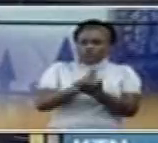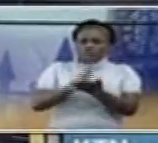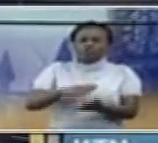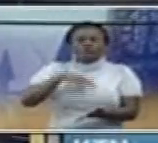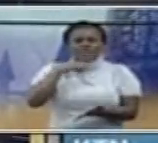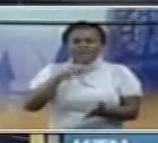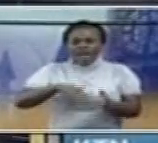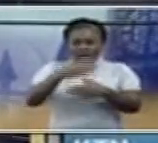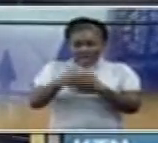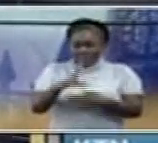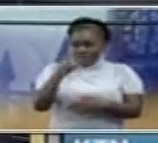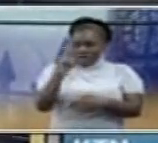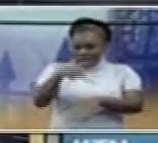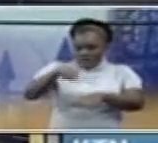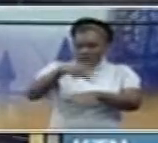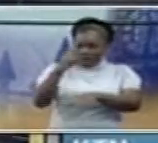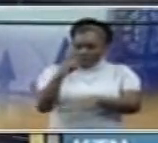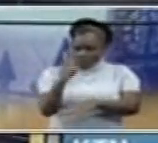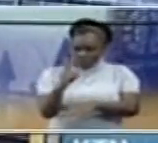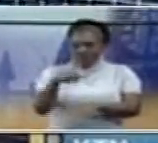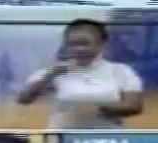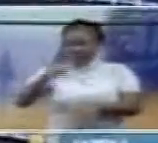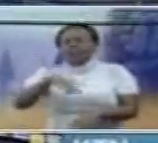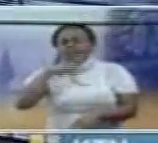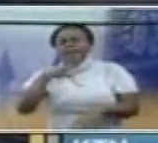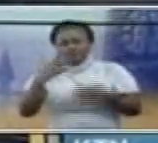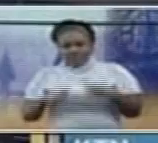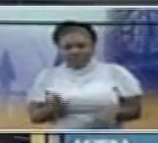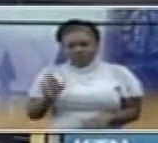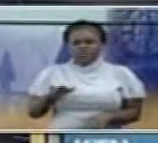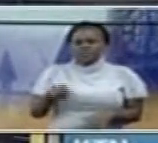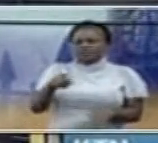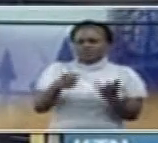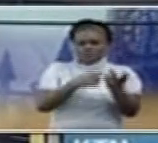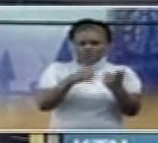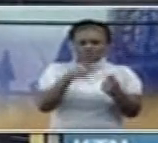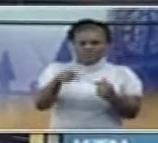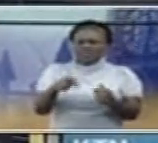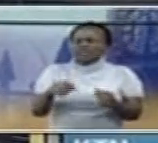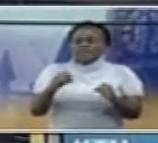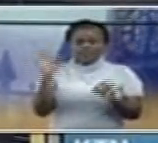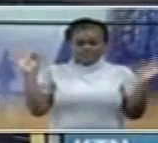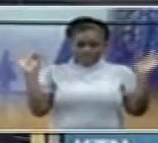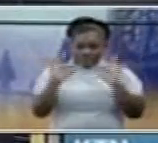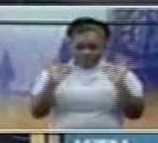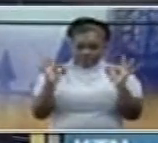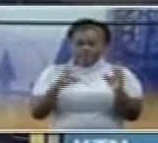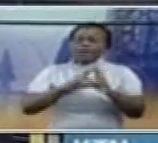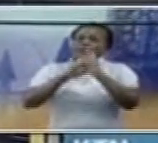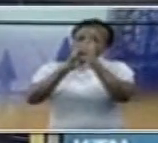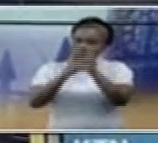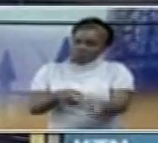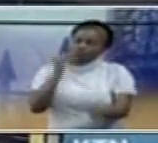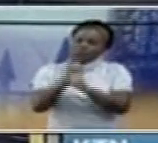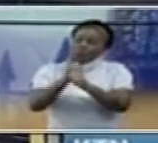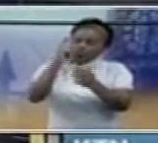another 2 hours and there's another woman. Give that another 2 hours and there's another woman. The figures are astronomical. And so what this report is